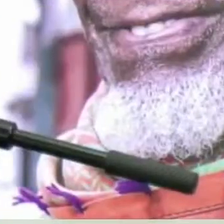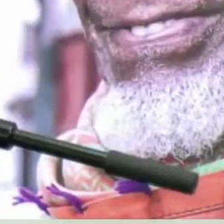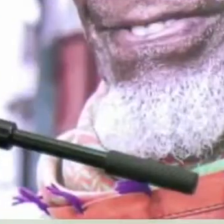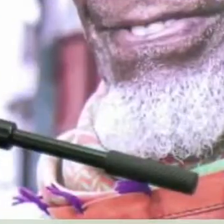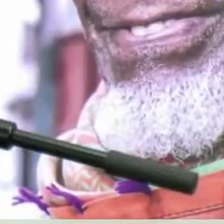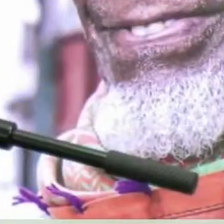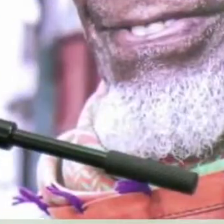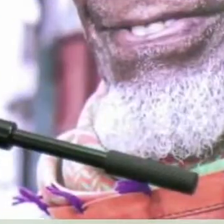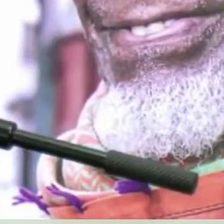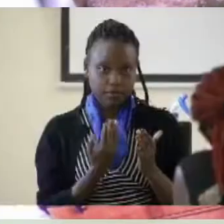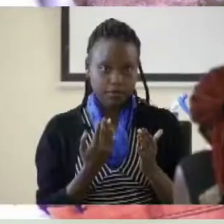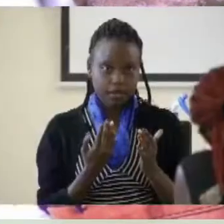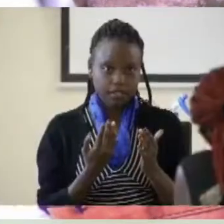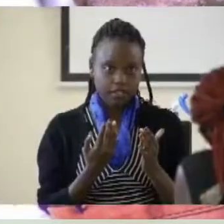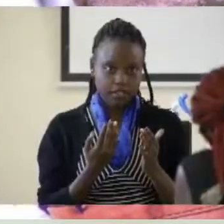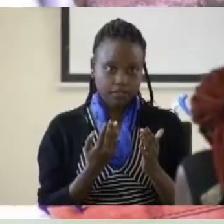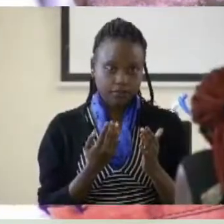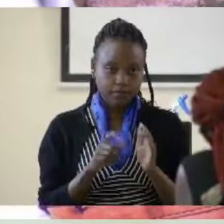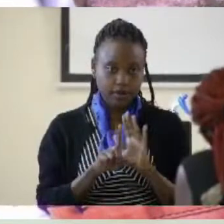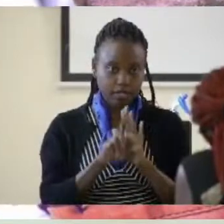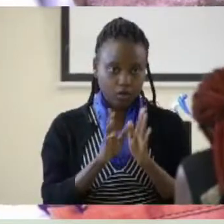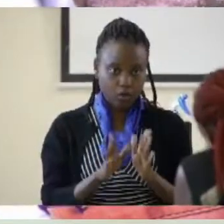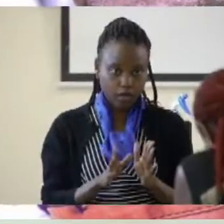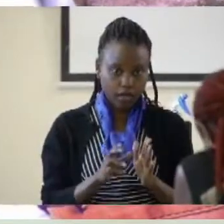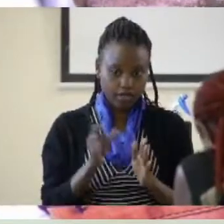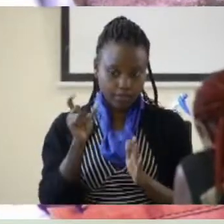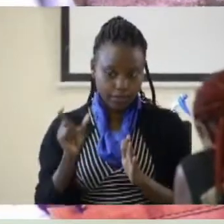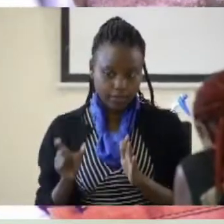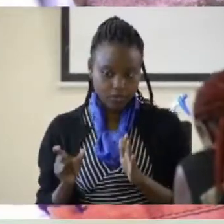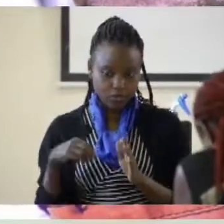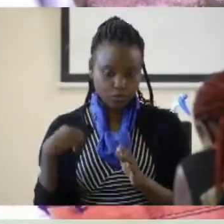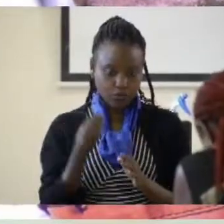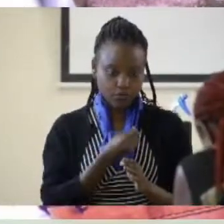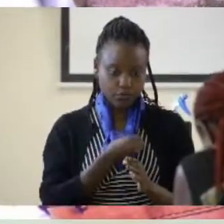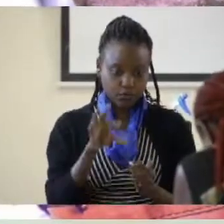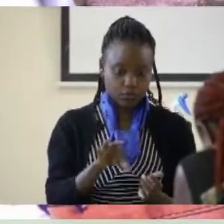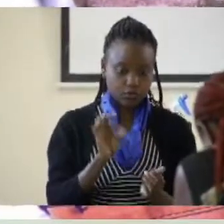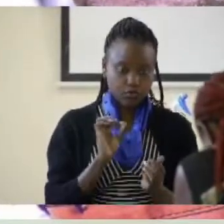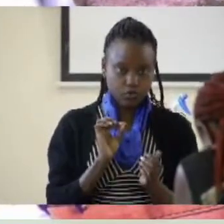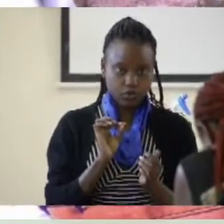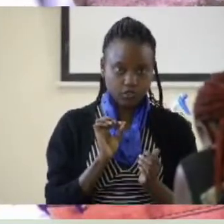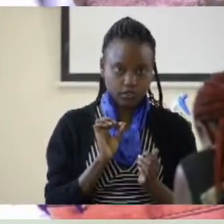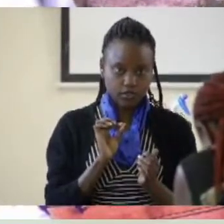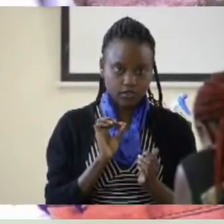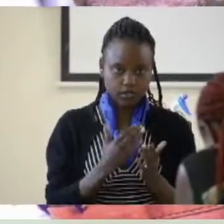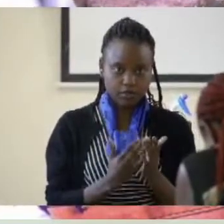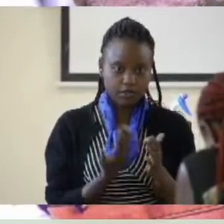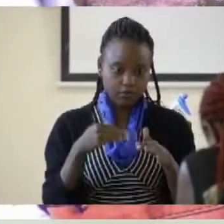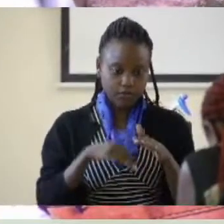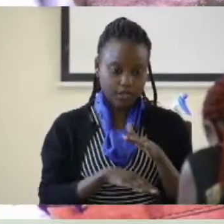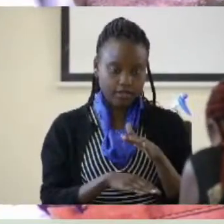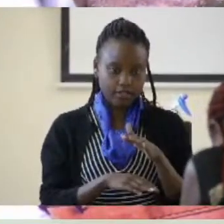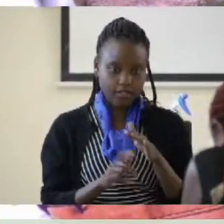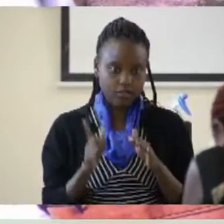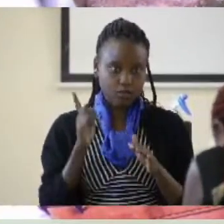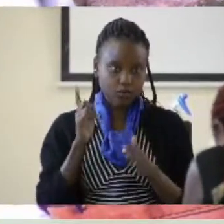access, an advocate of a person's own choice, as part of the access to legal